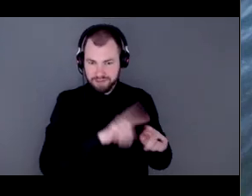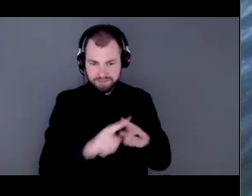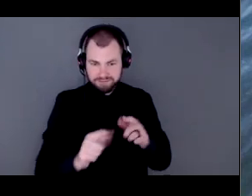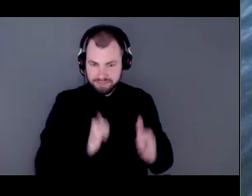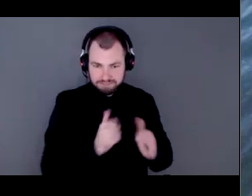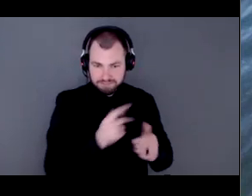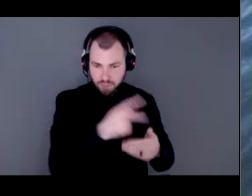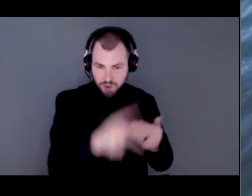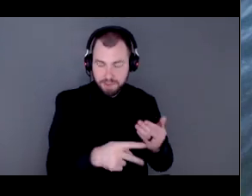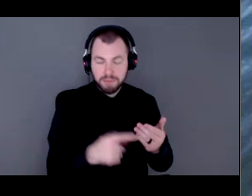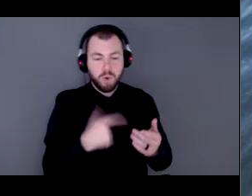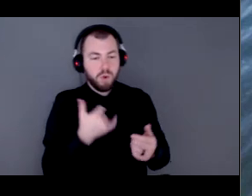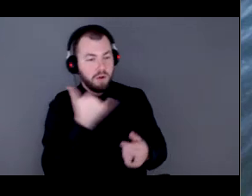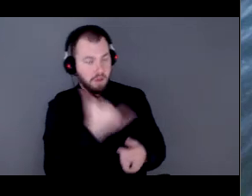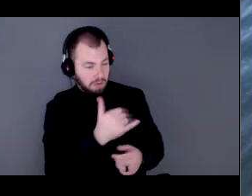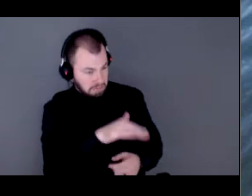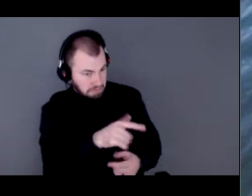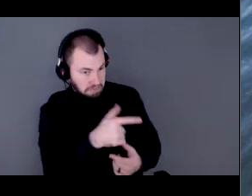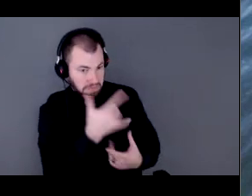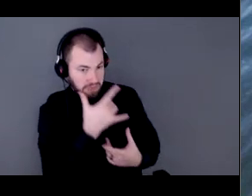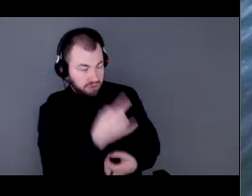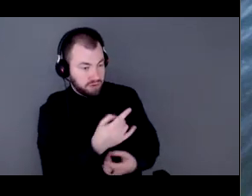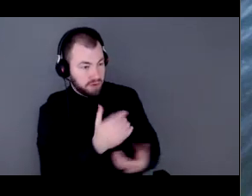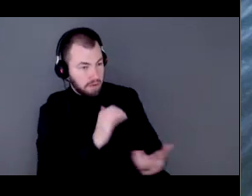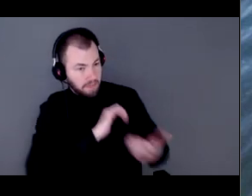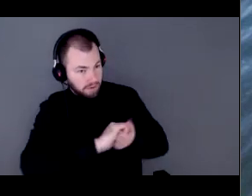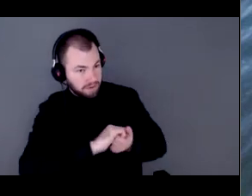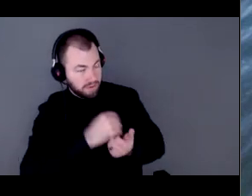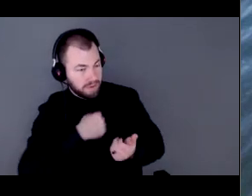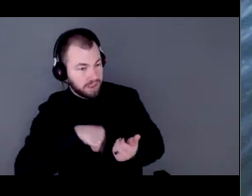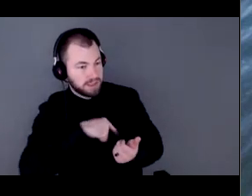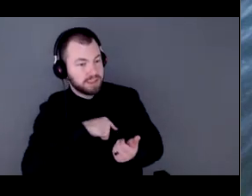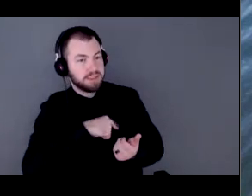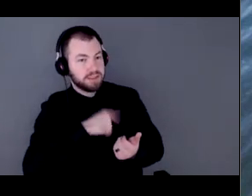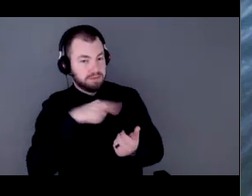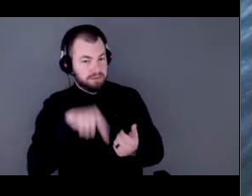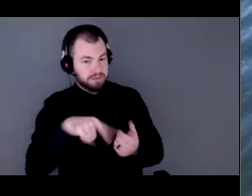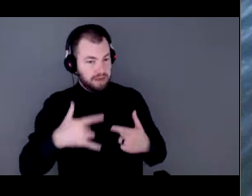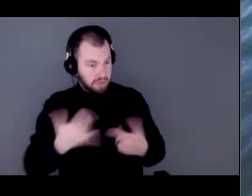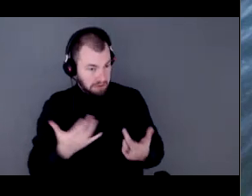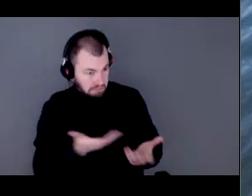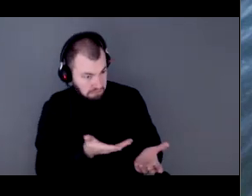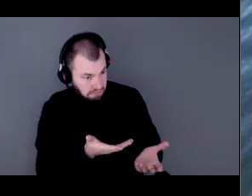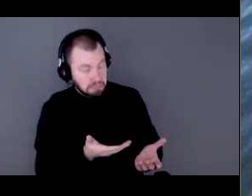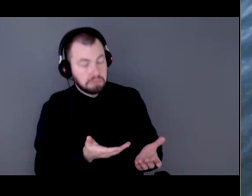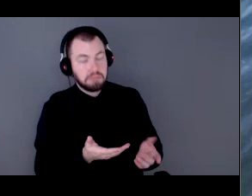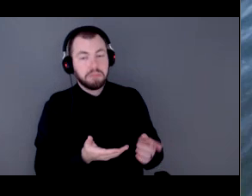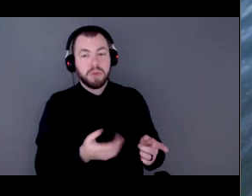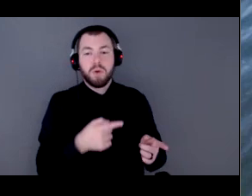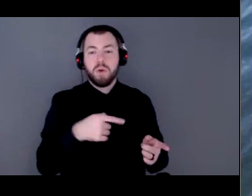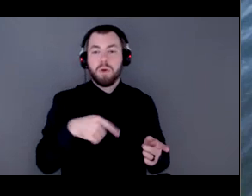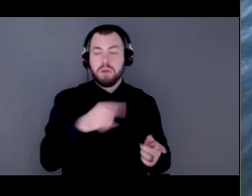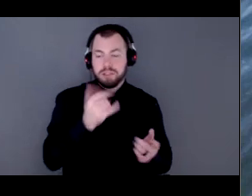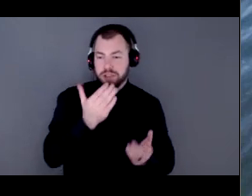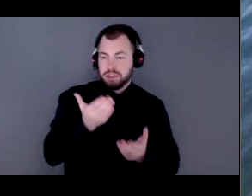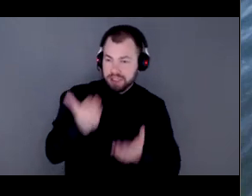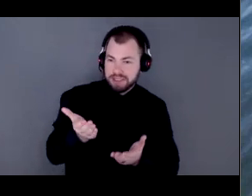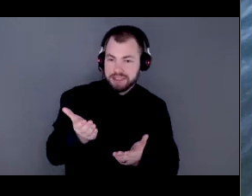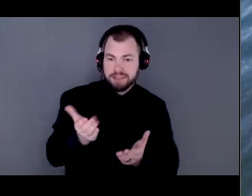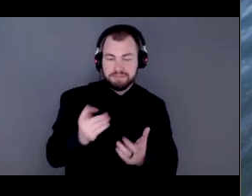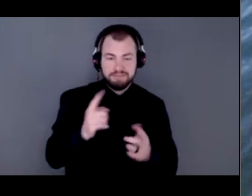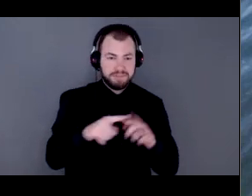ask if they would be interested in partnering with us to do this event. And so they suggested the different styles that